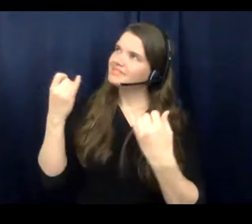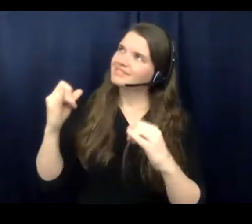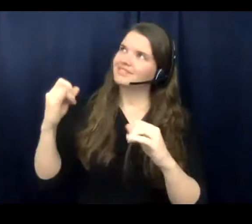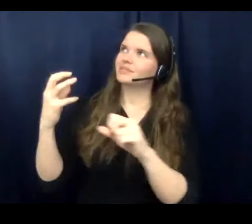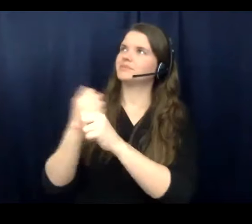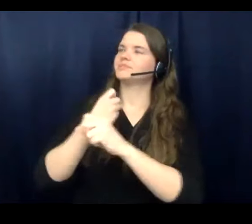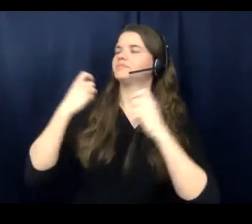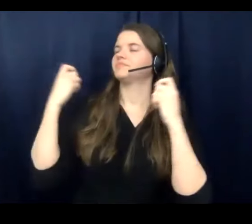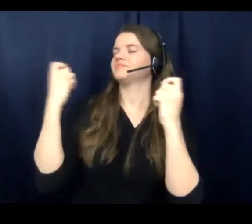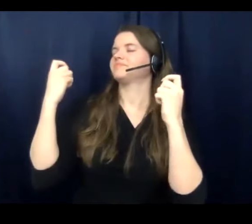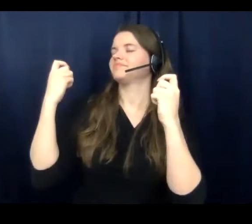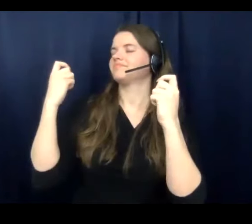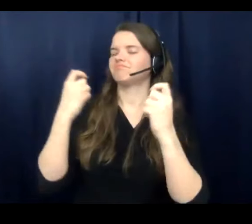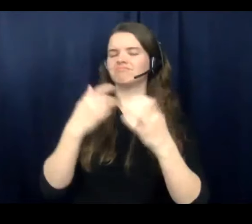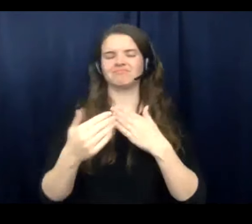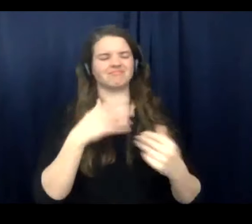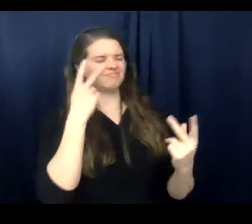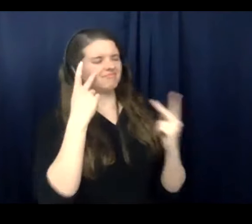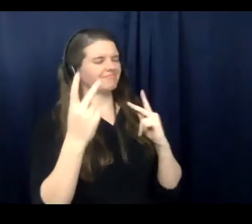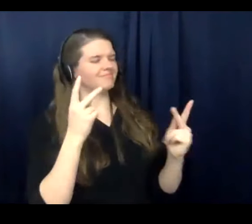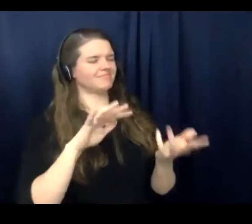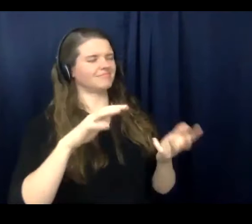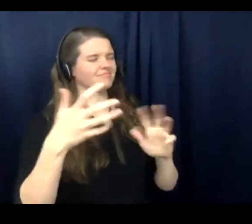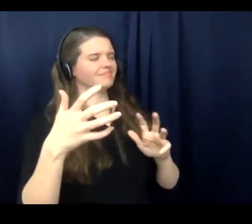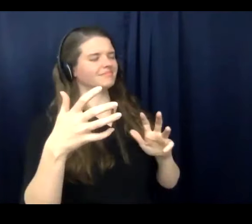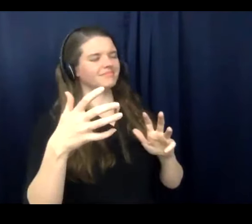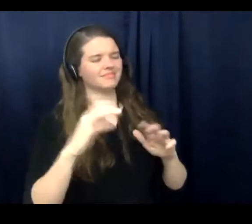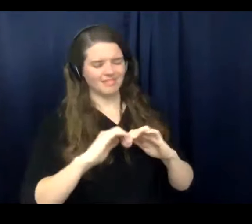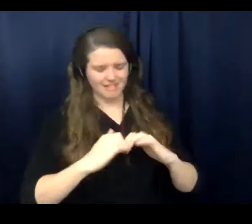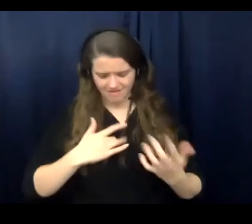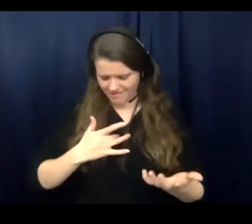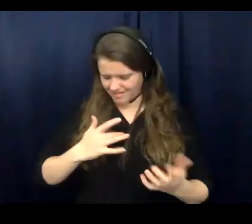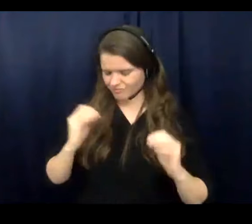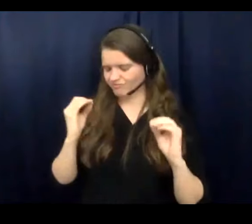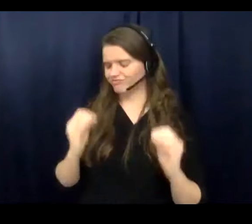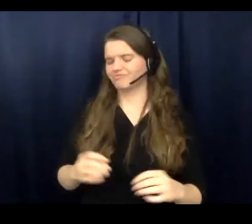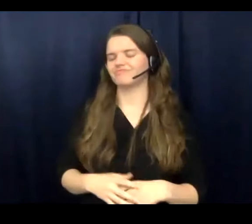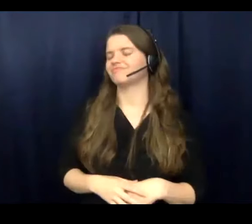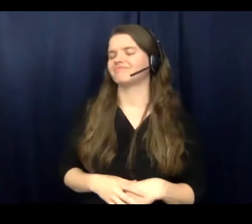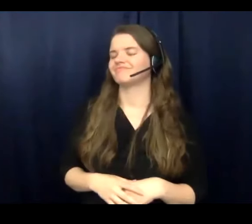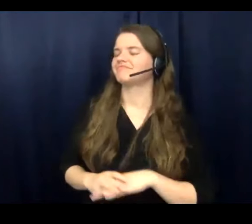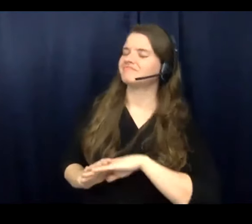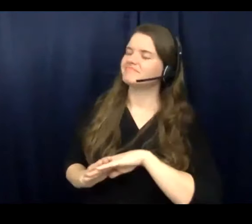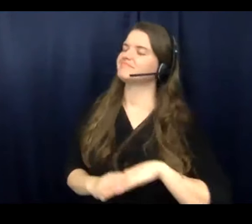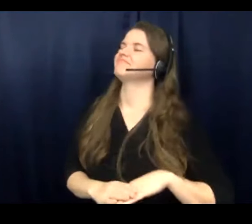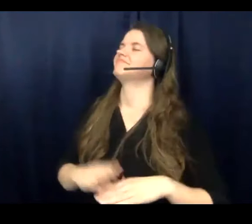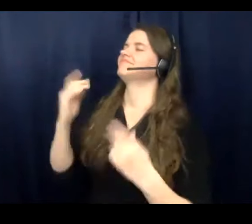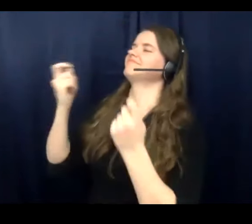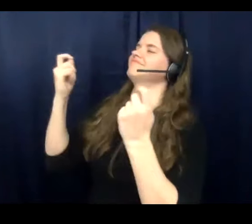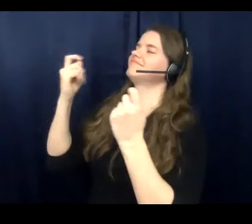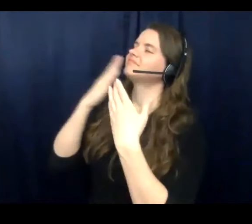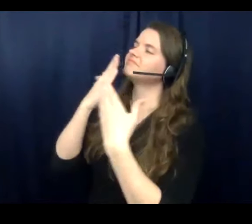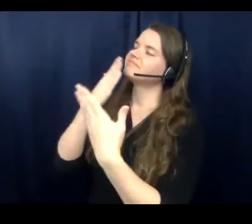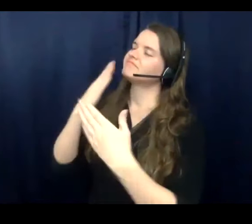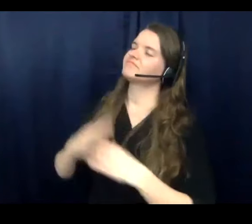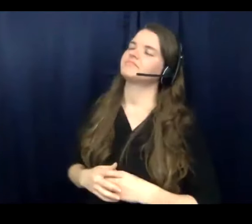spite of what we may see and in spite of how we may feel. So we'll thank you for that now as we open up